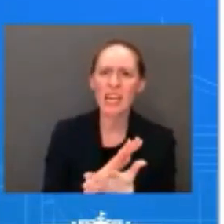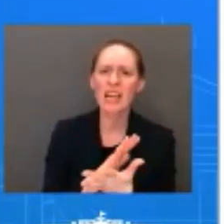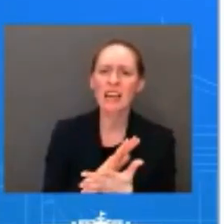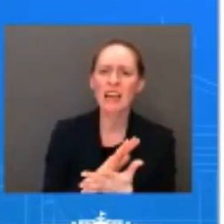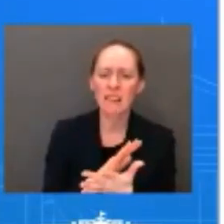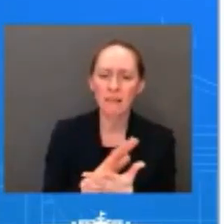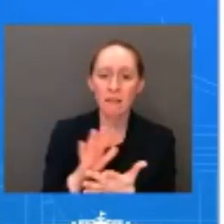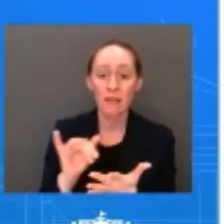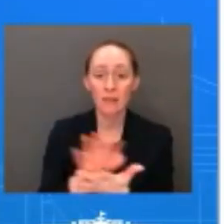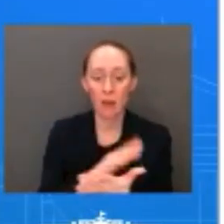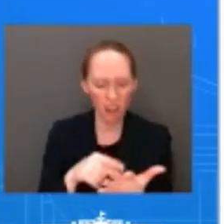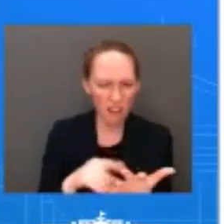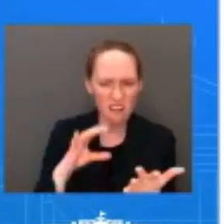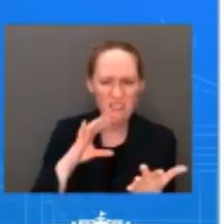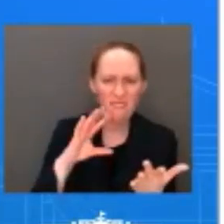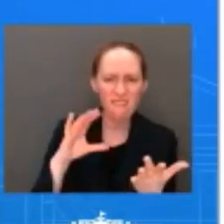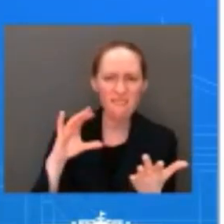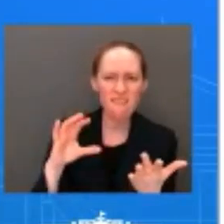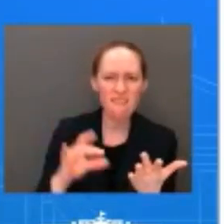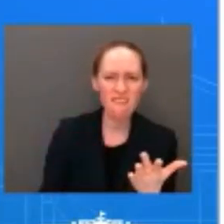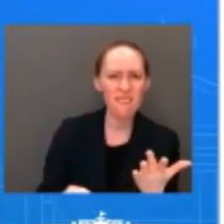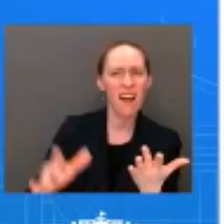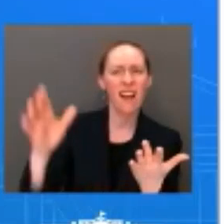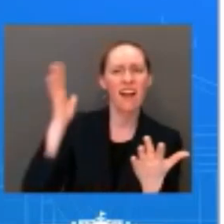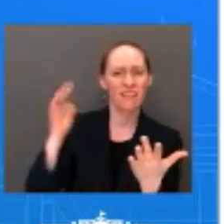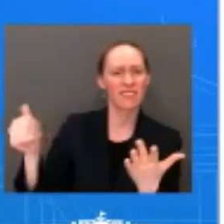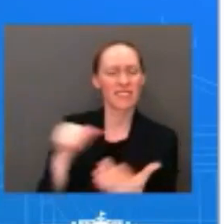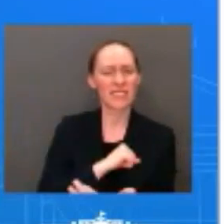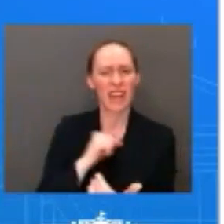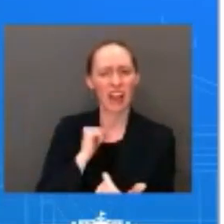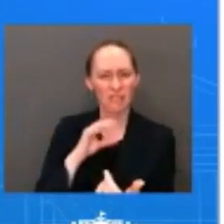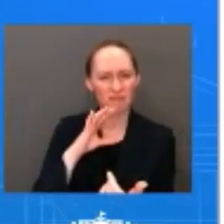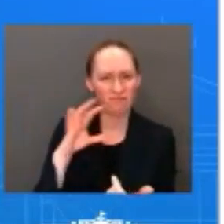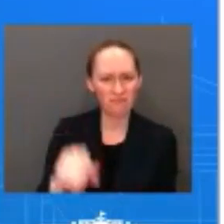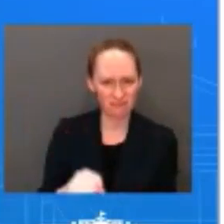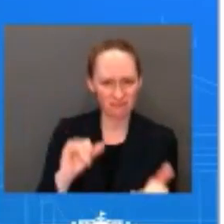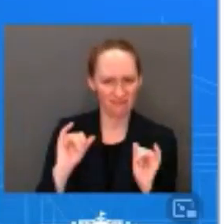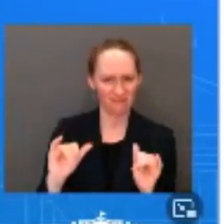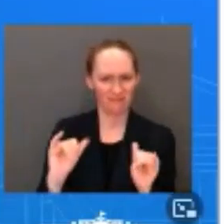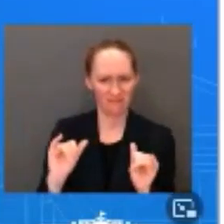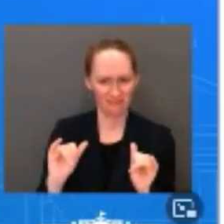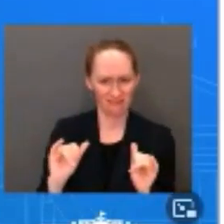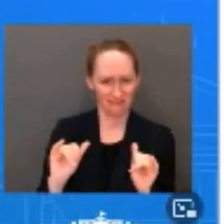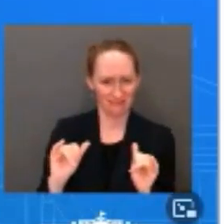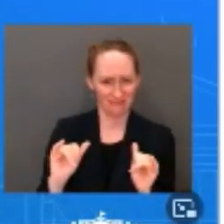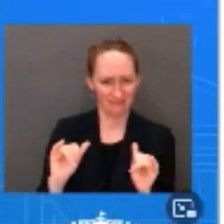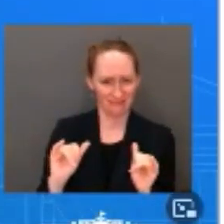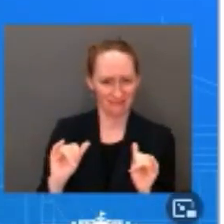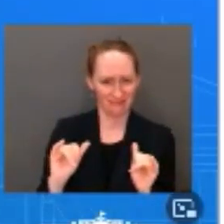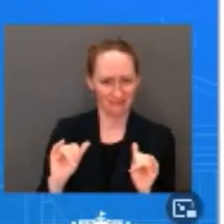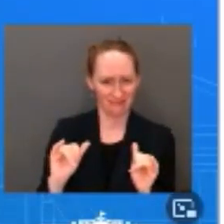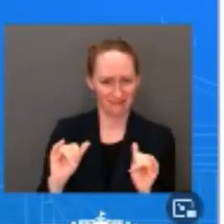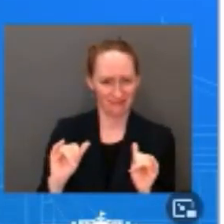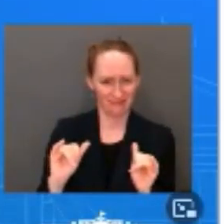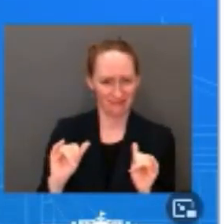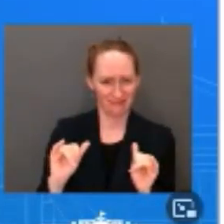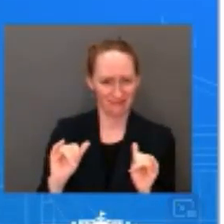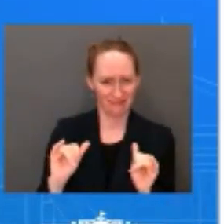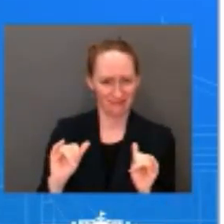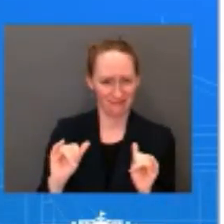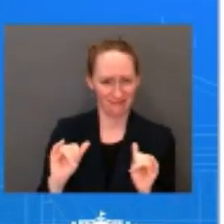people believe that this president takes classified material seriously and the handling of it? Look, the president, the American people heard from the... Oh, that was